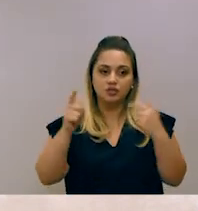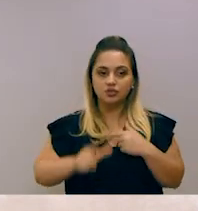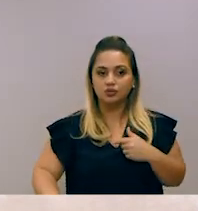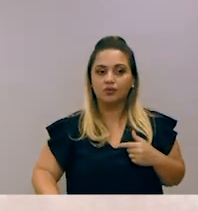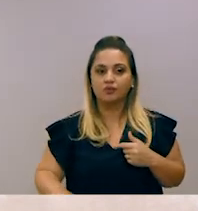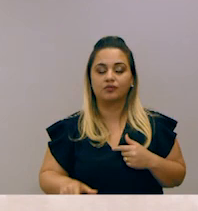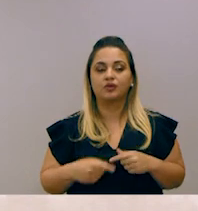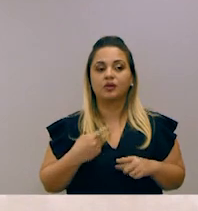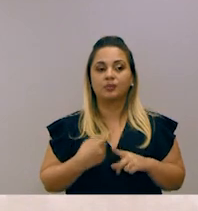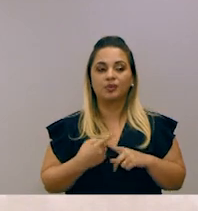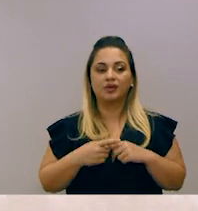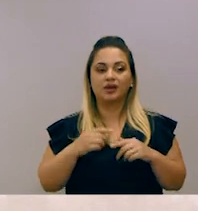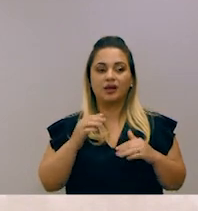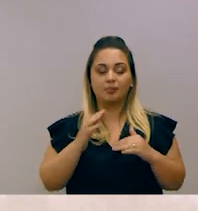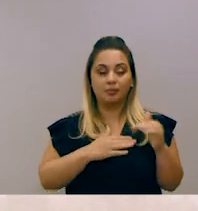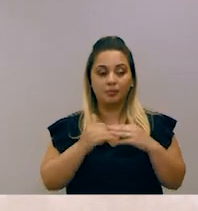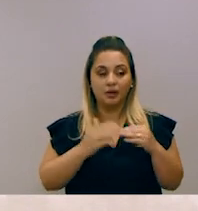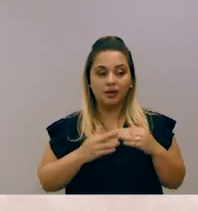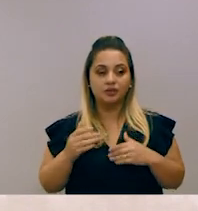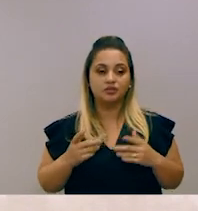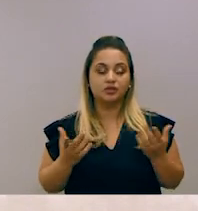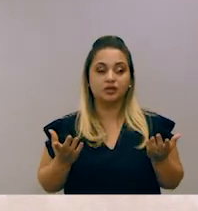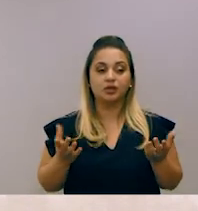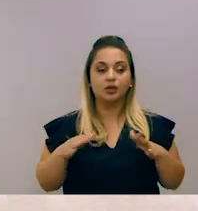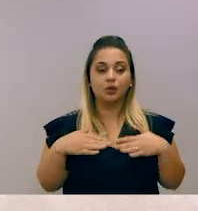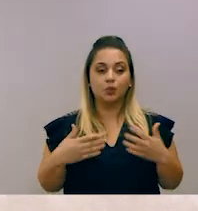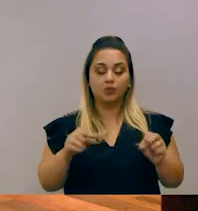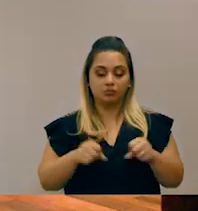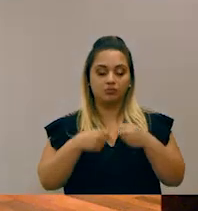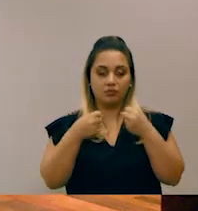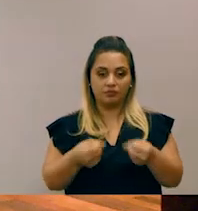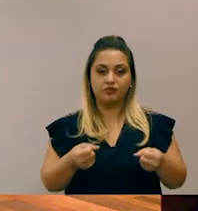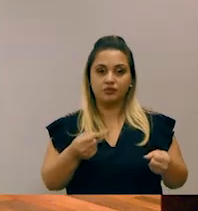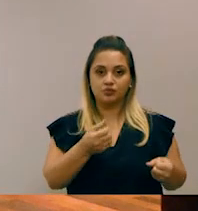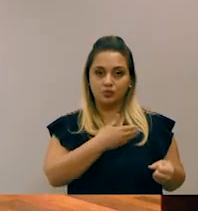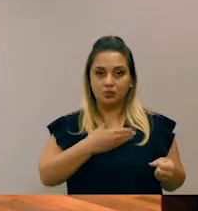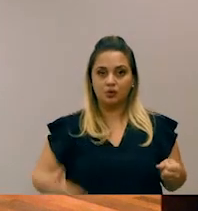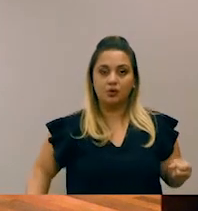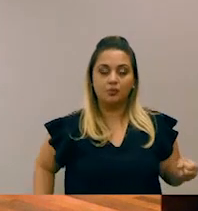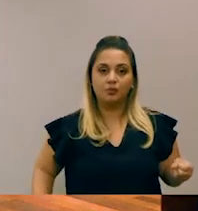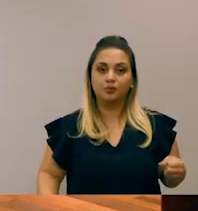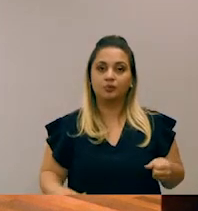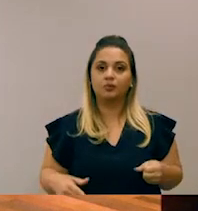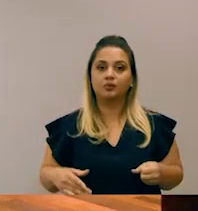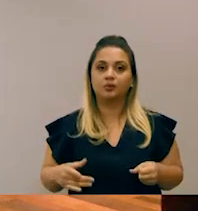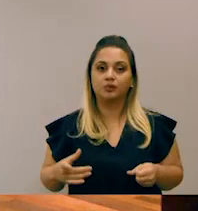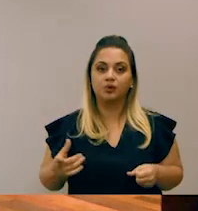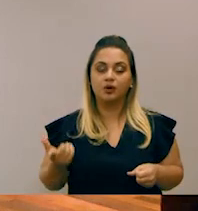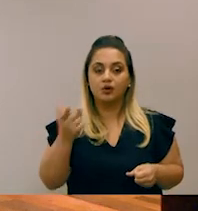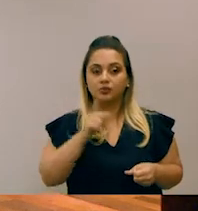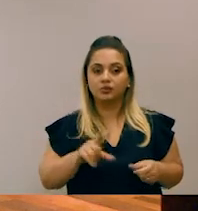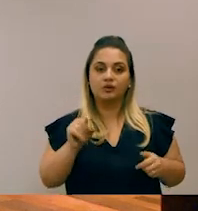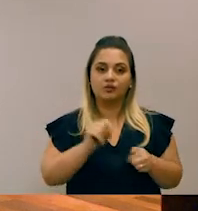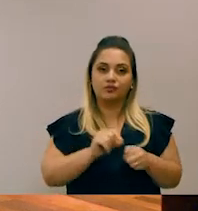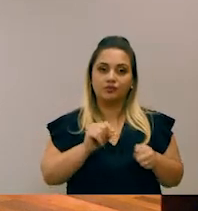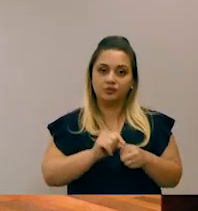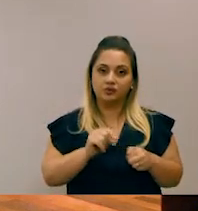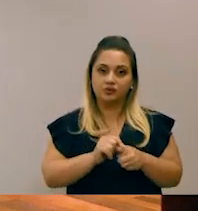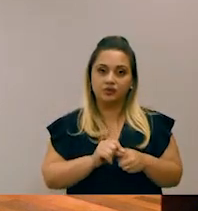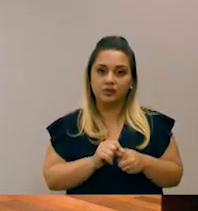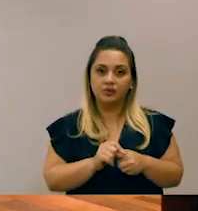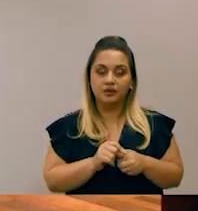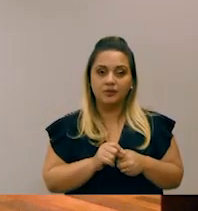is quite repetitive, because in practice, when the public defender or his assistants will